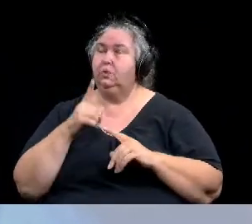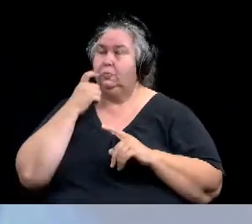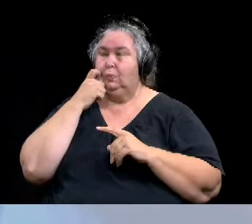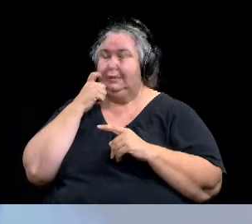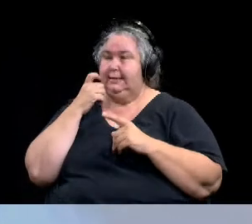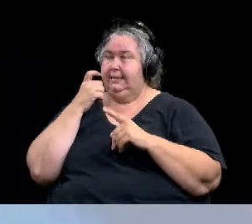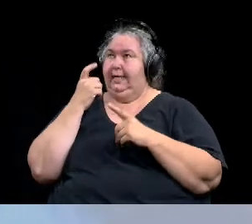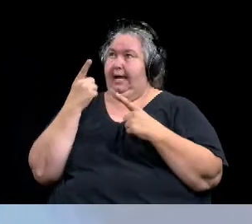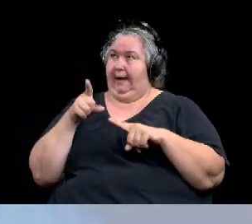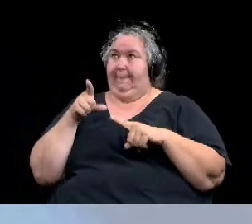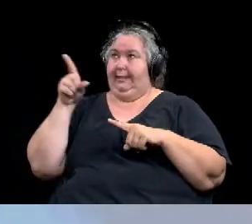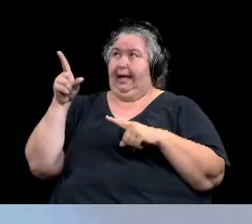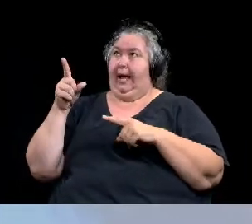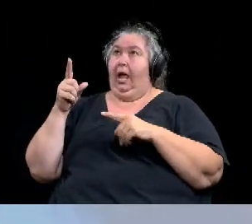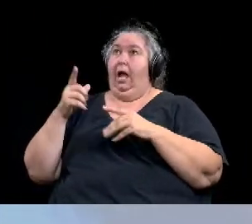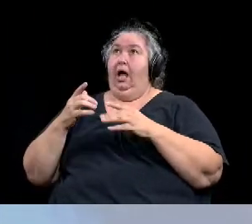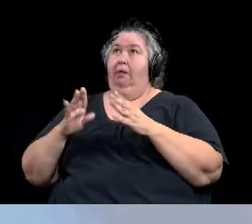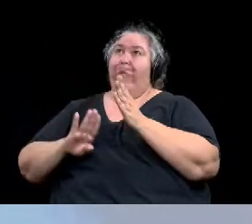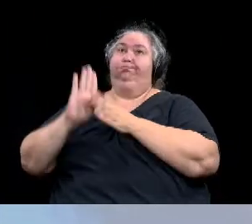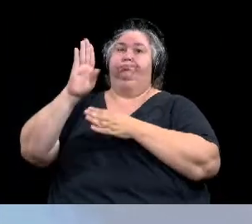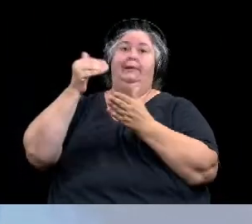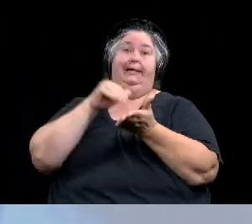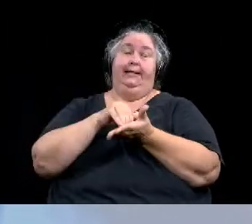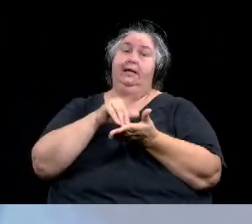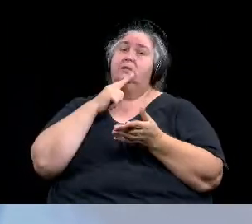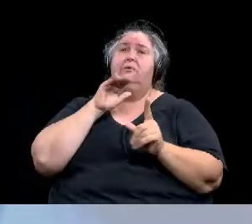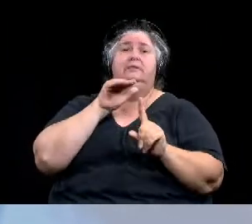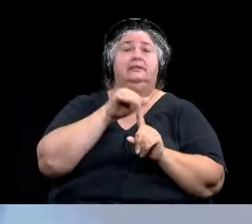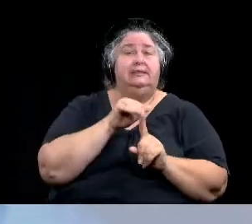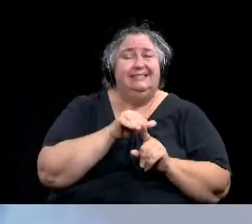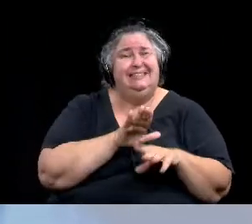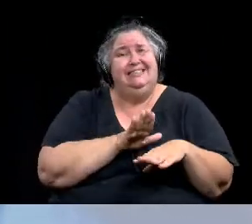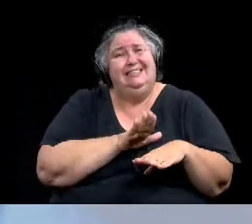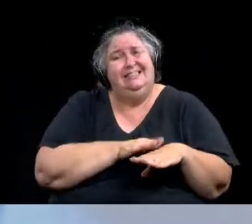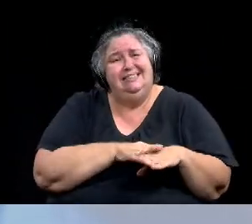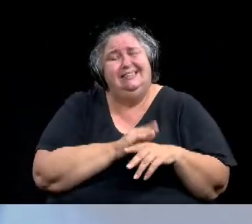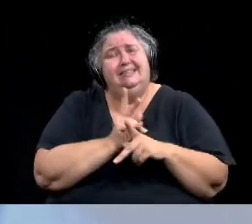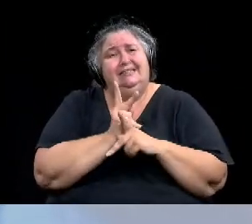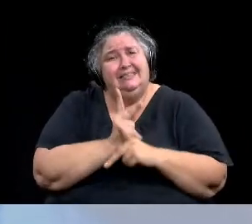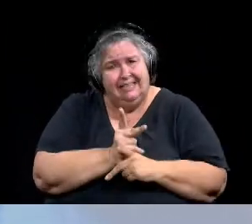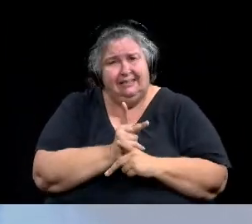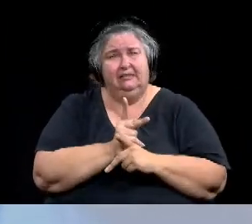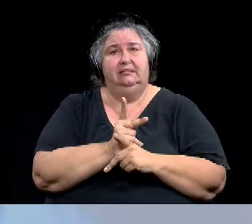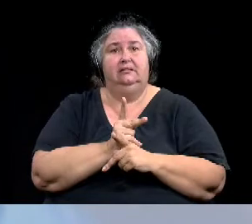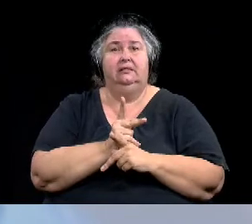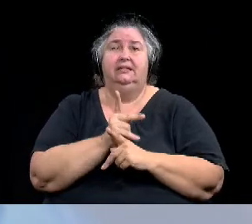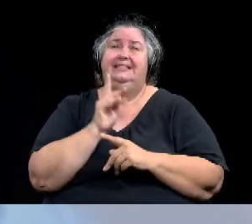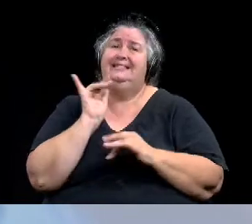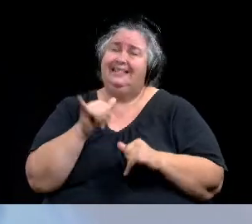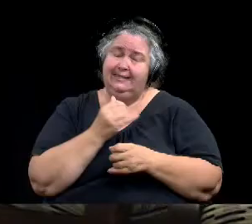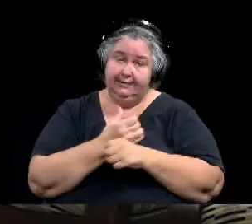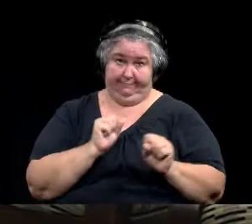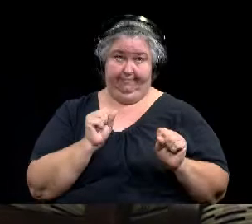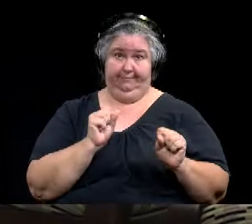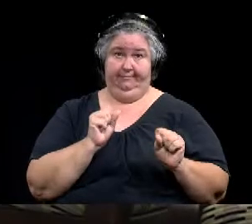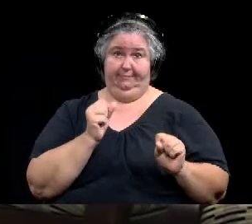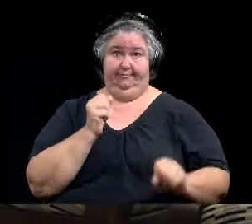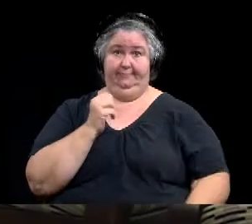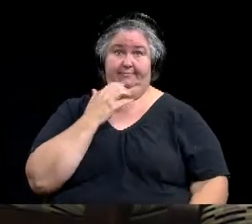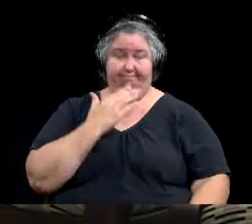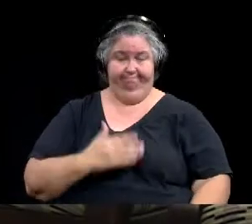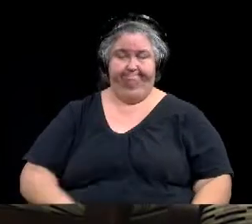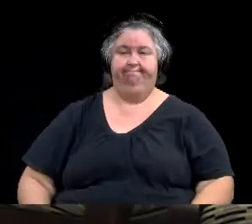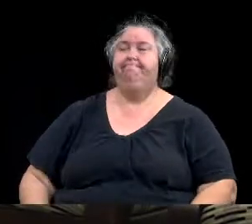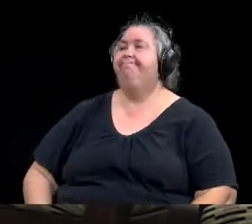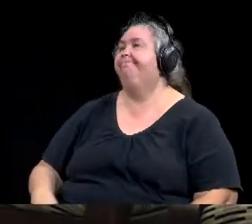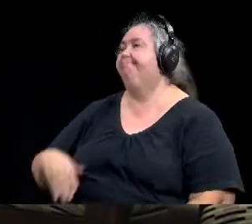be cautious, please be community-minded, and be safe. Thank you. Thank you, Dr. Lyson. Now